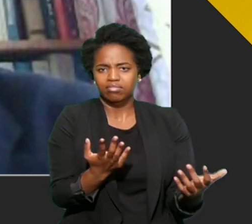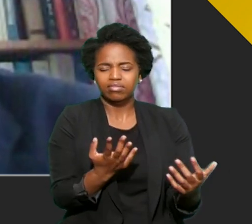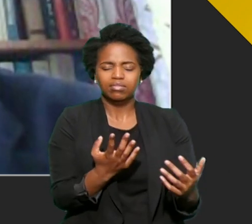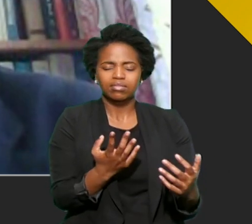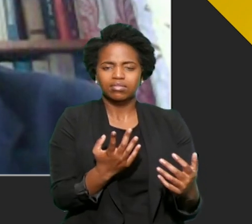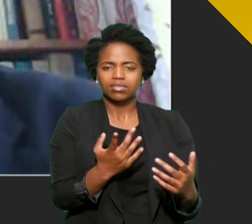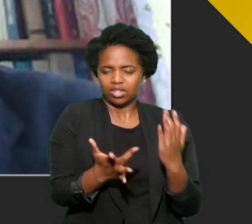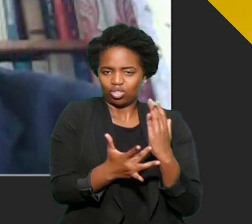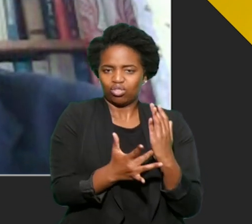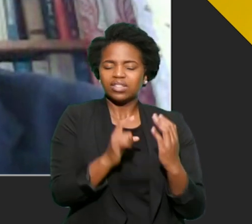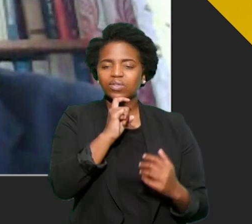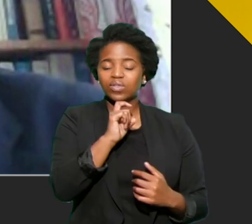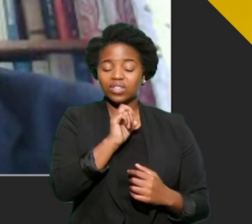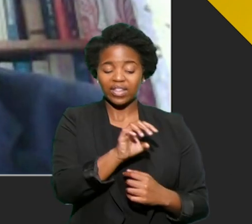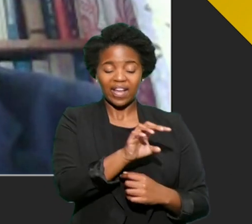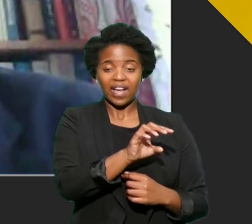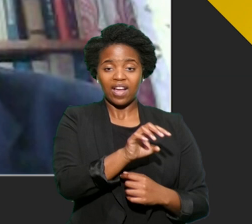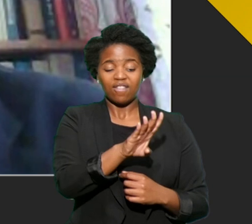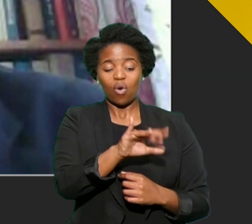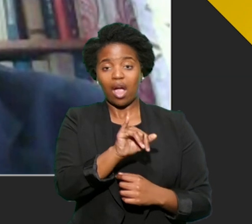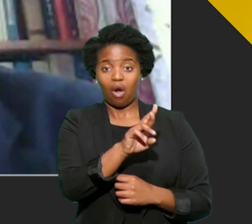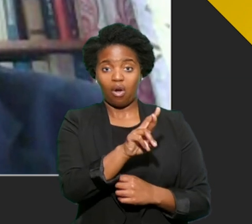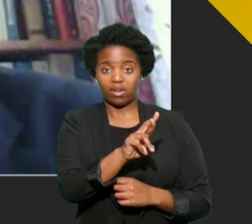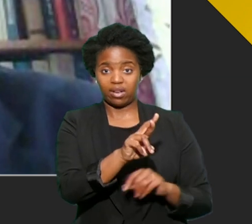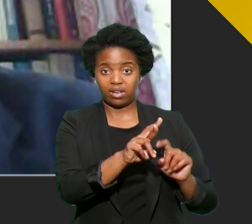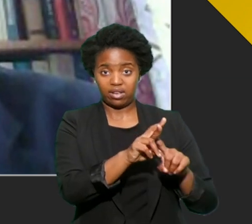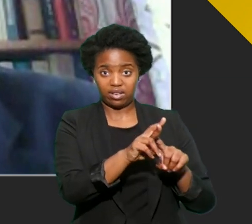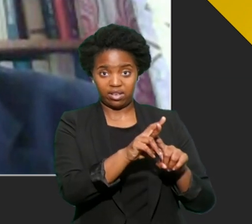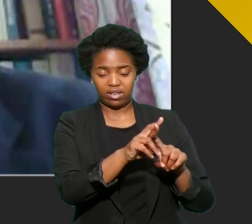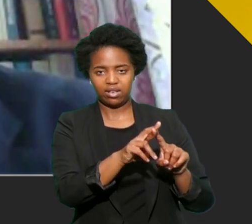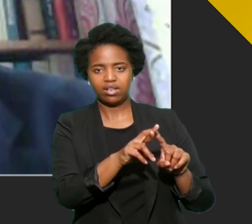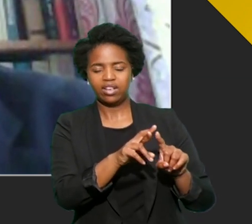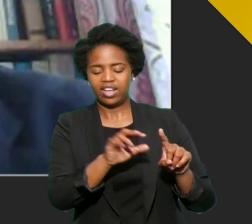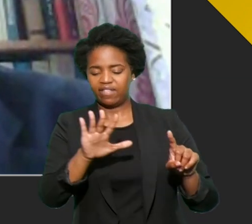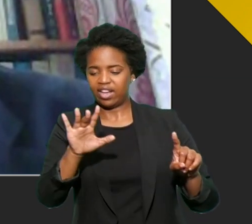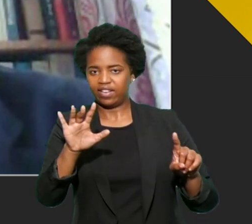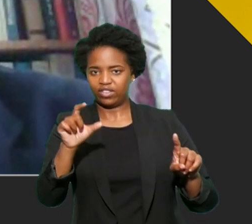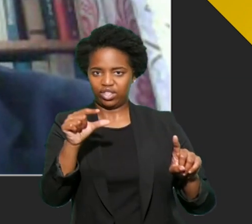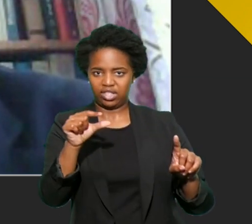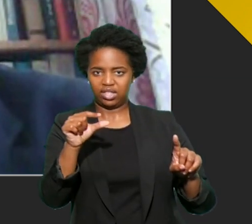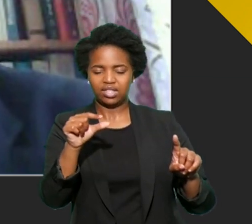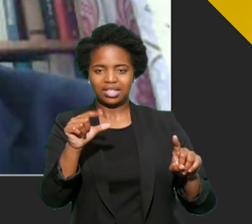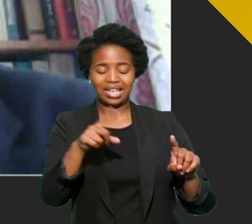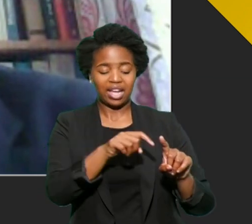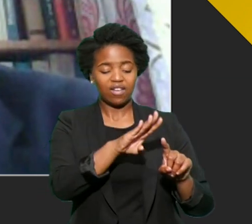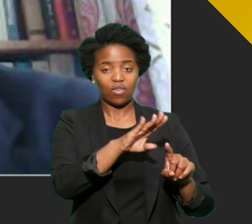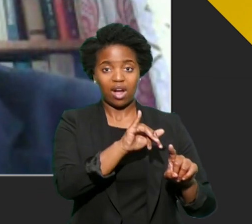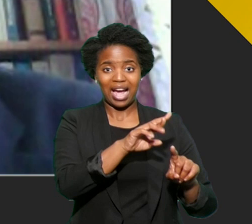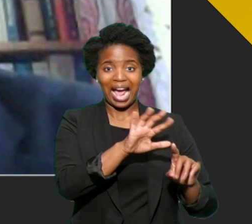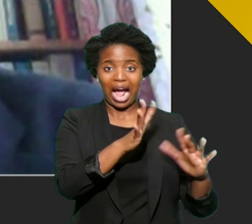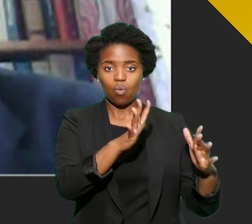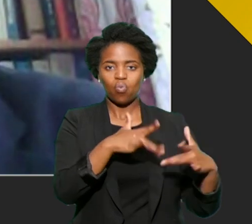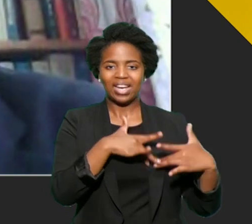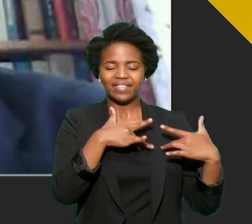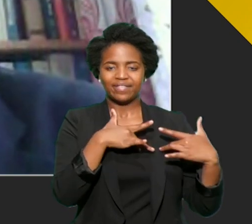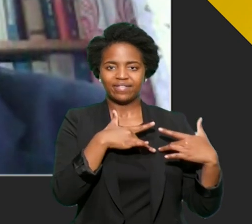in. So the fourth industrial revolution is, in essence, a transformation of the way we live. It is